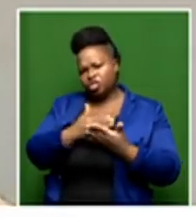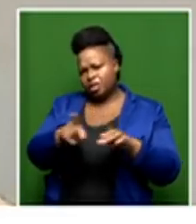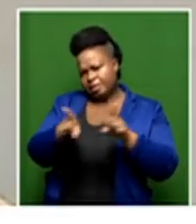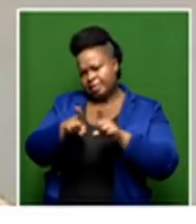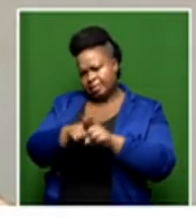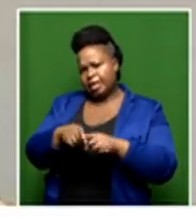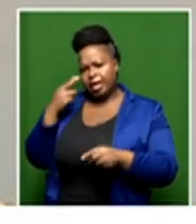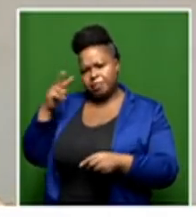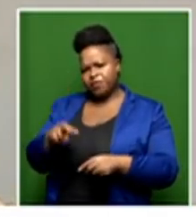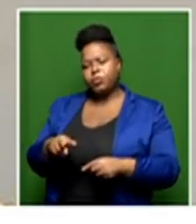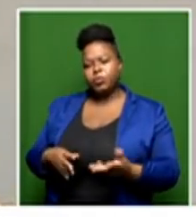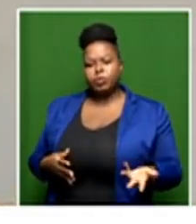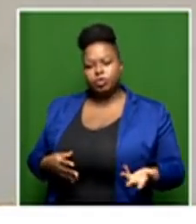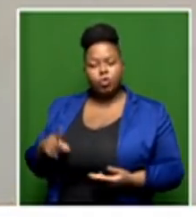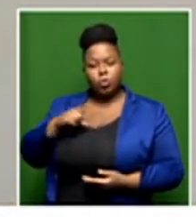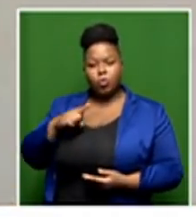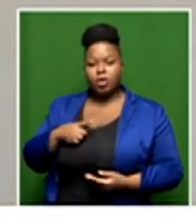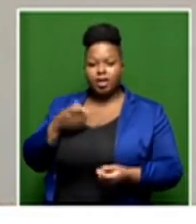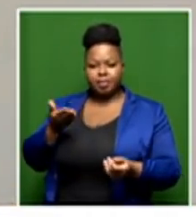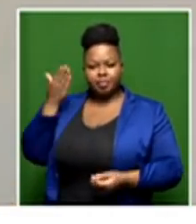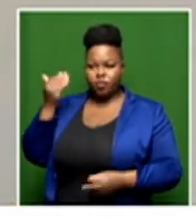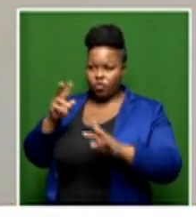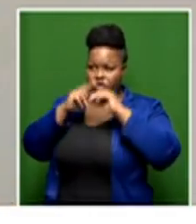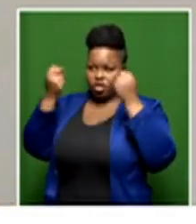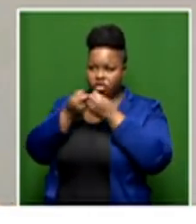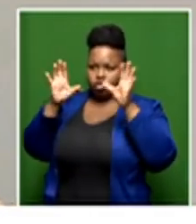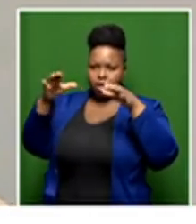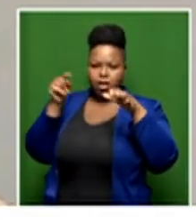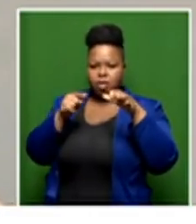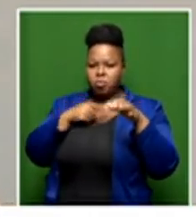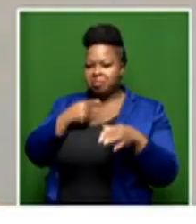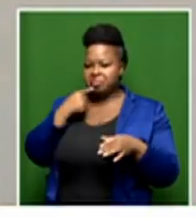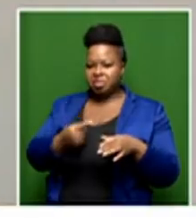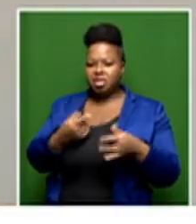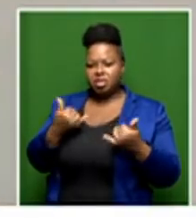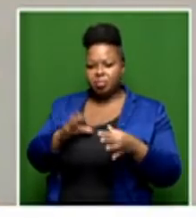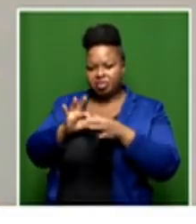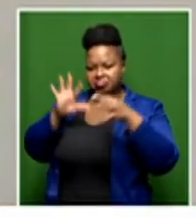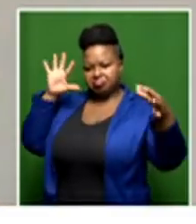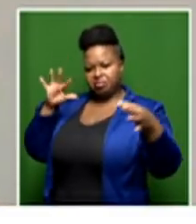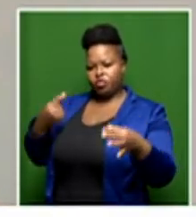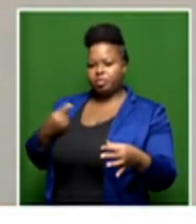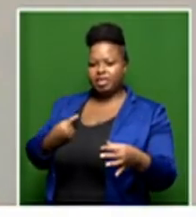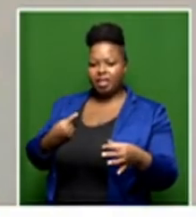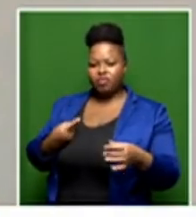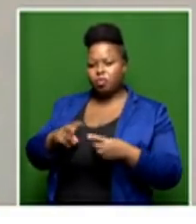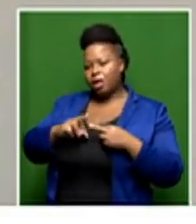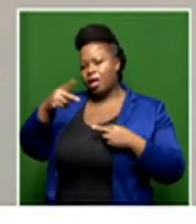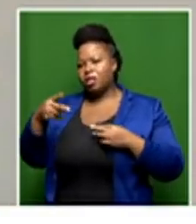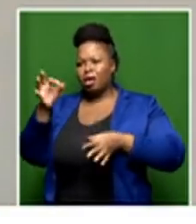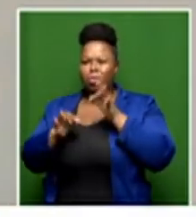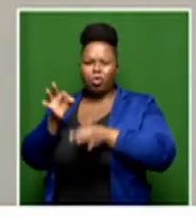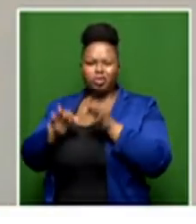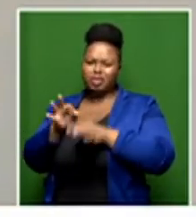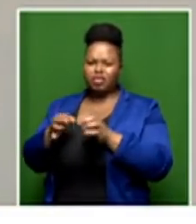sentiment that is being shared at a national level, that they must disassociate themselves from mother body